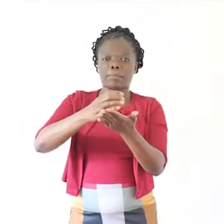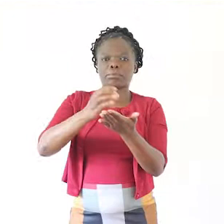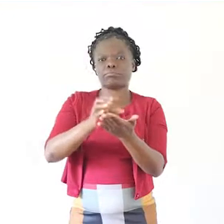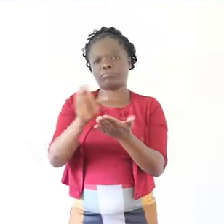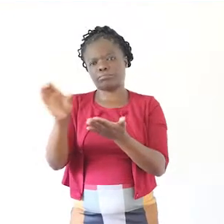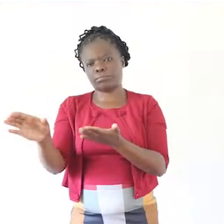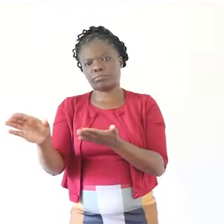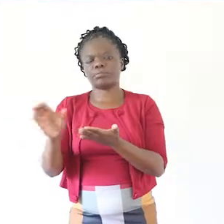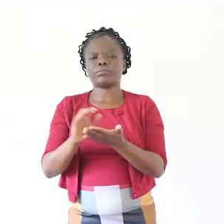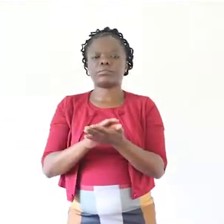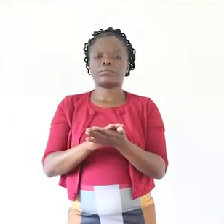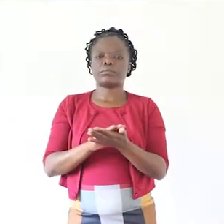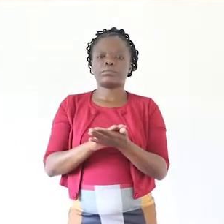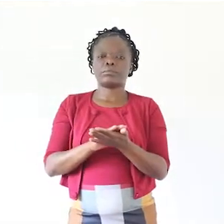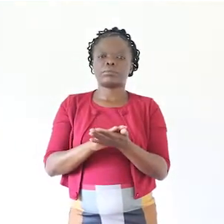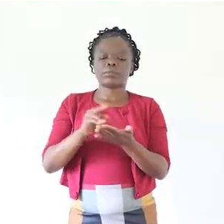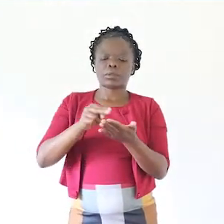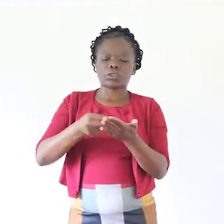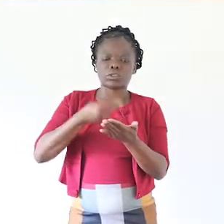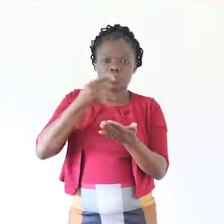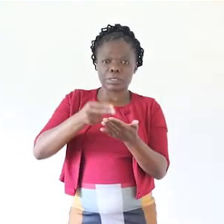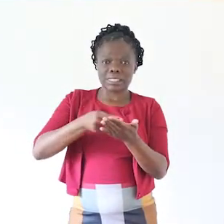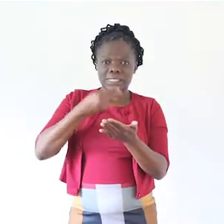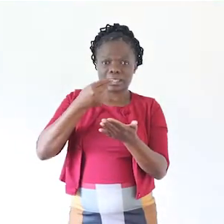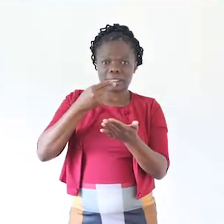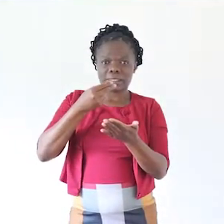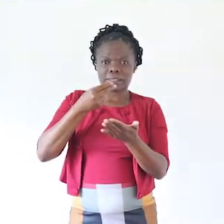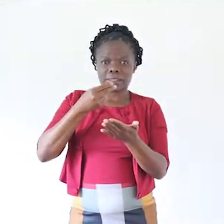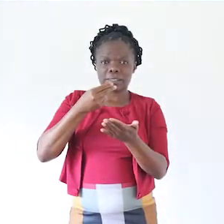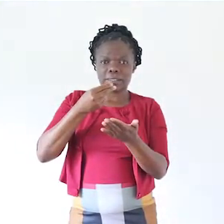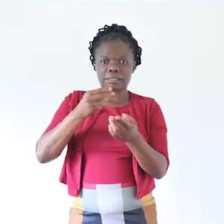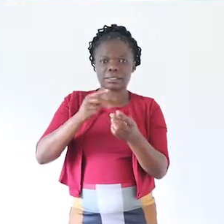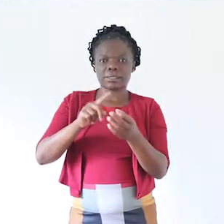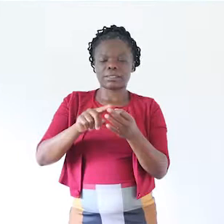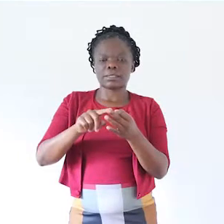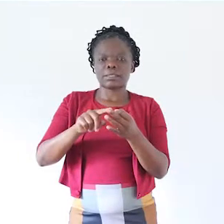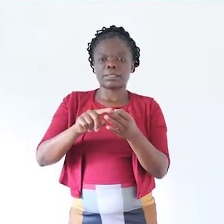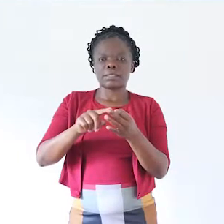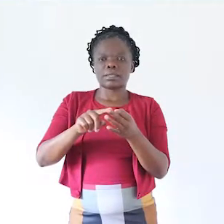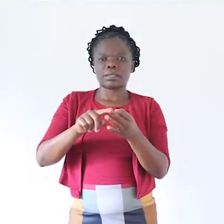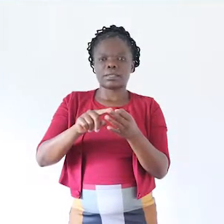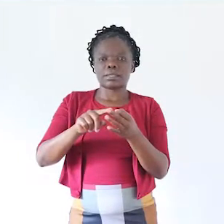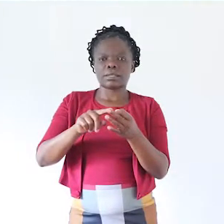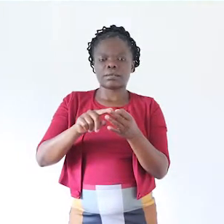aside. Good. Spoons. Spoons. This is a teaspoon.